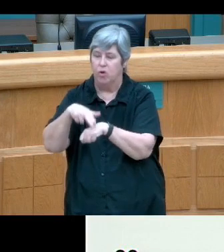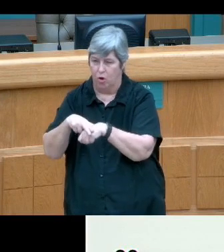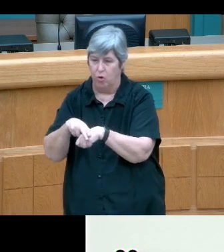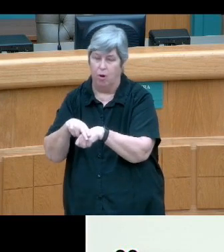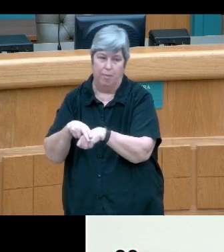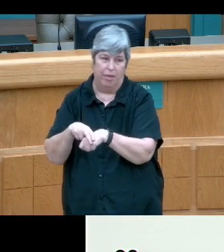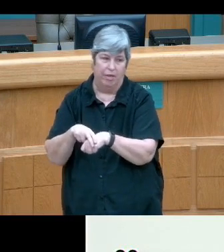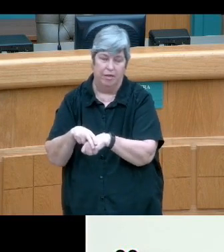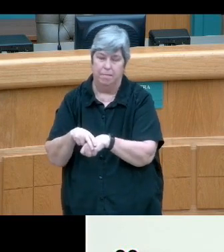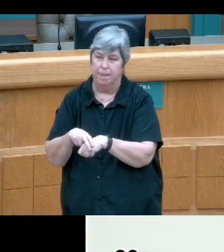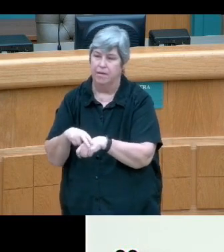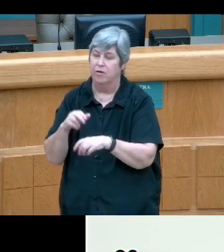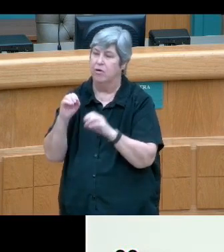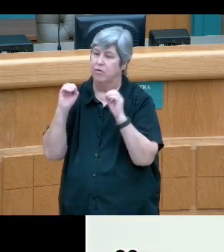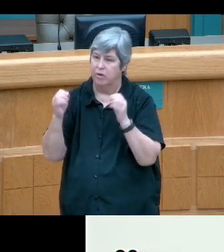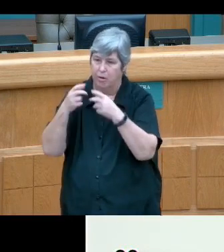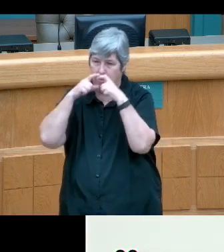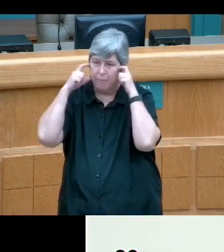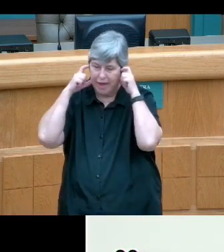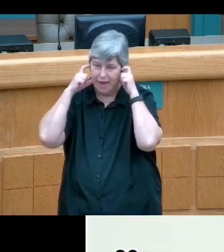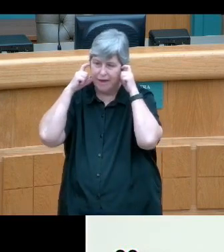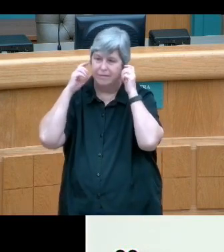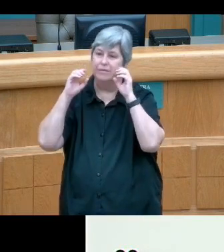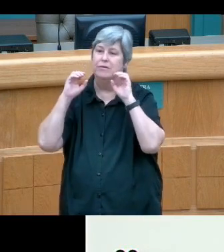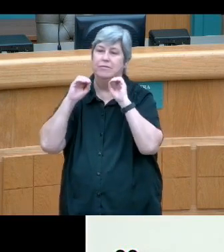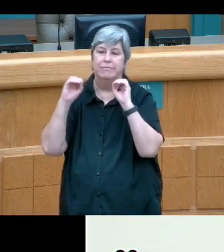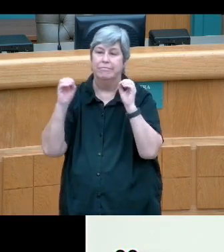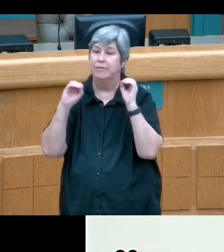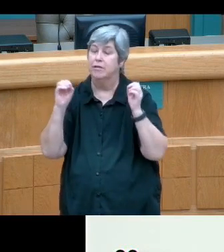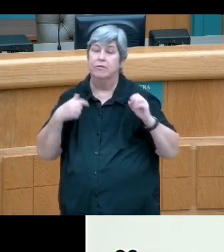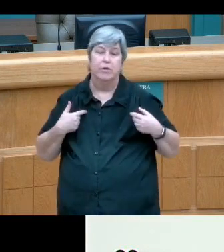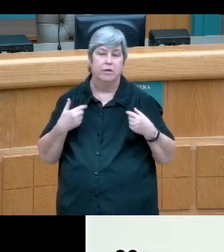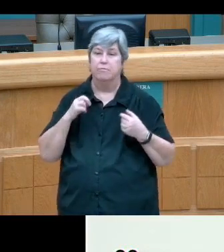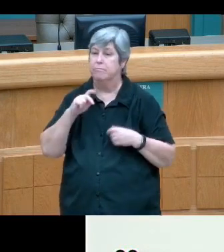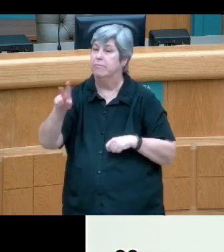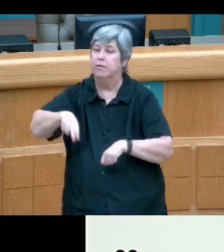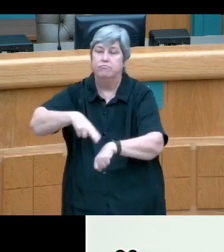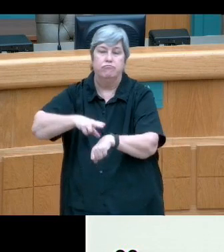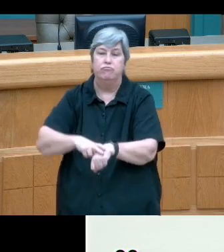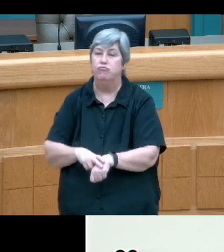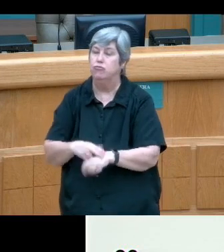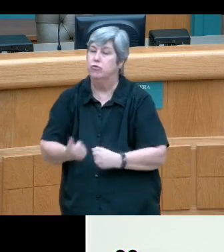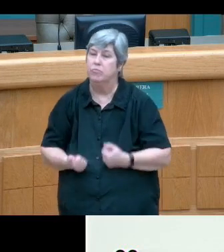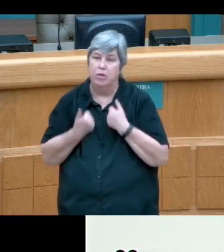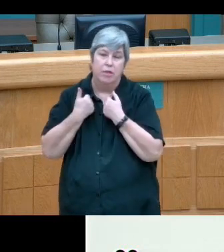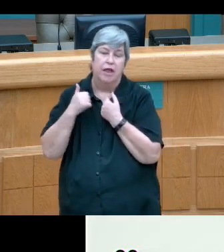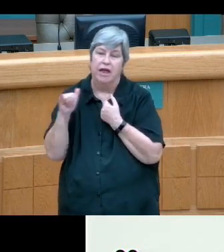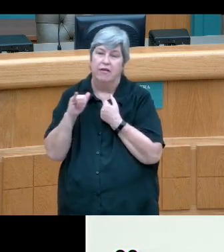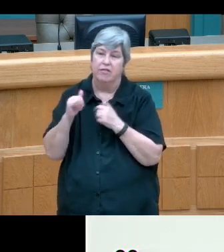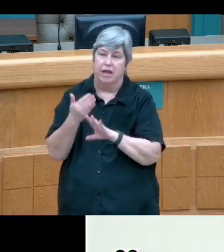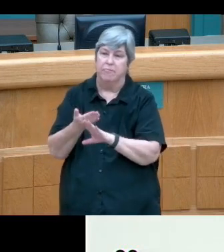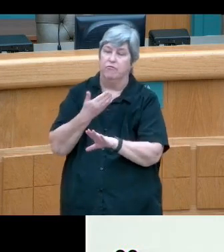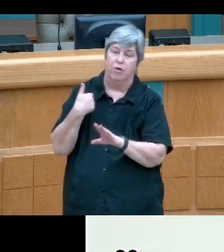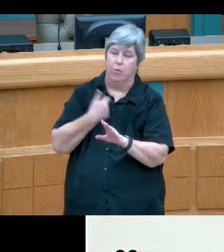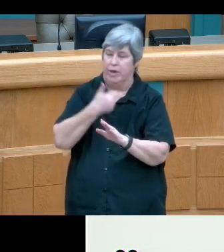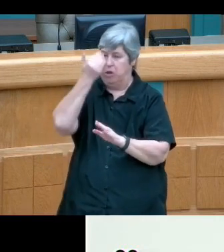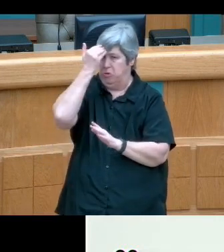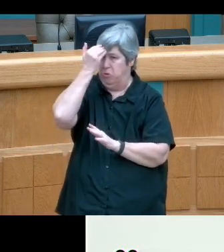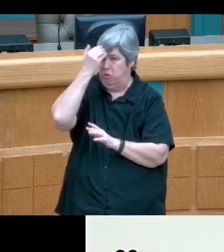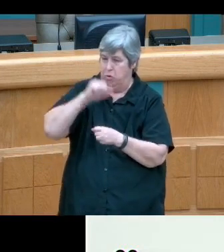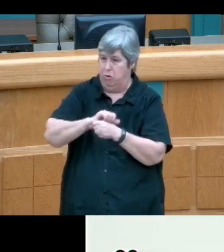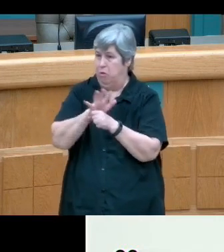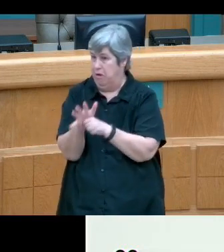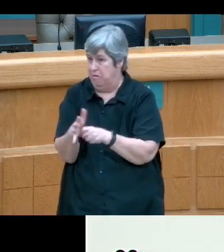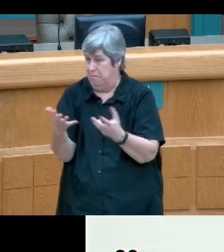the way it was. We don't wear masks. We just go back to behaving like we did on February 29th, say when we didn't think